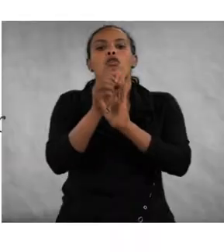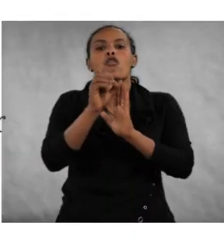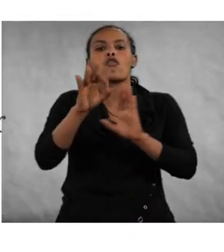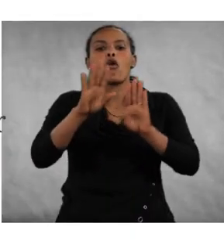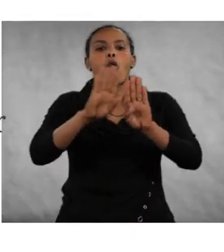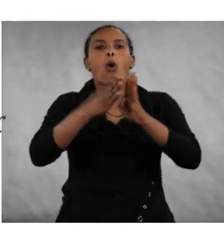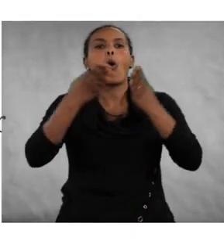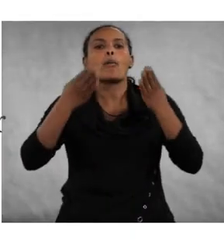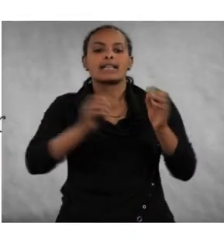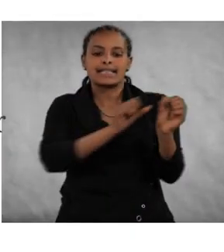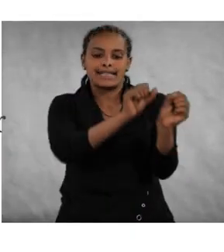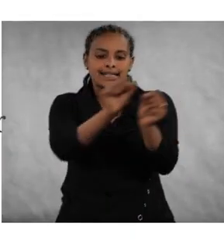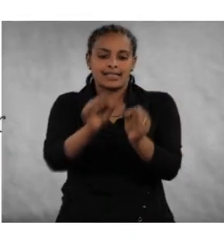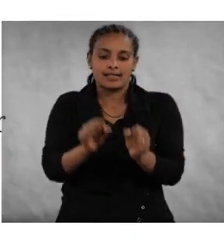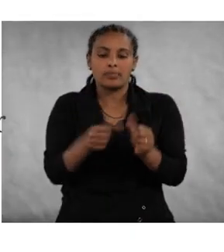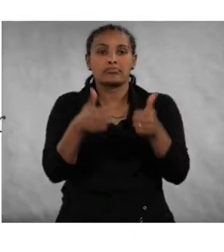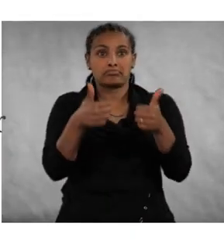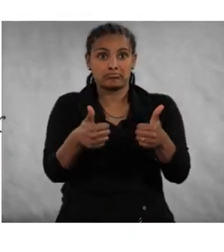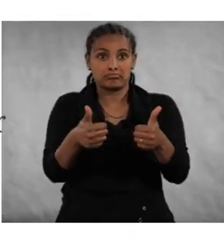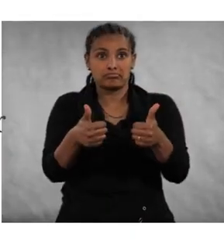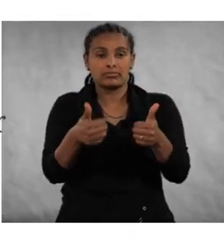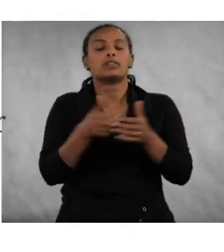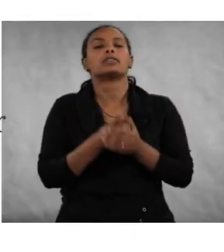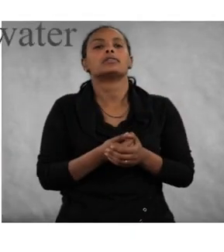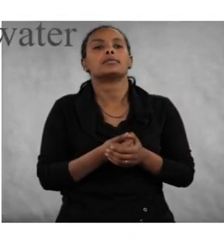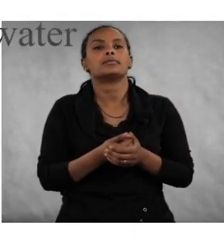of open system.